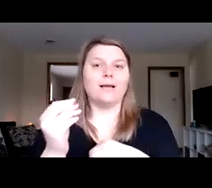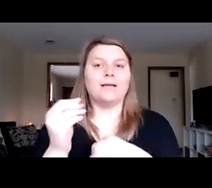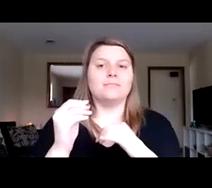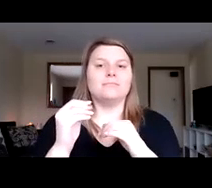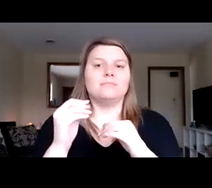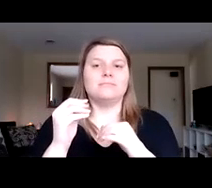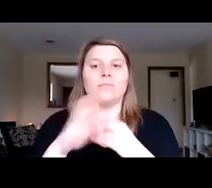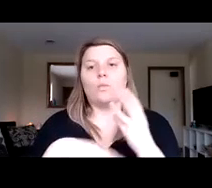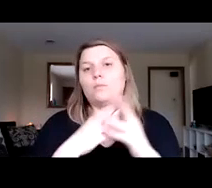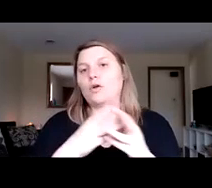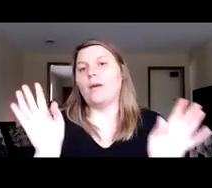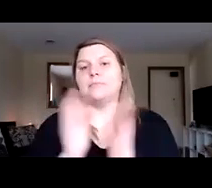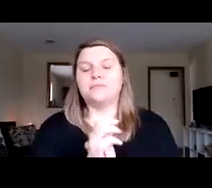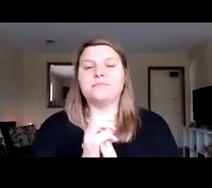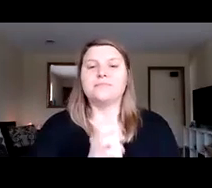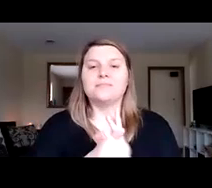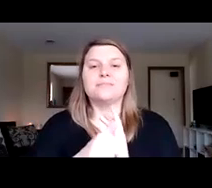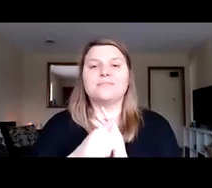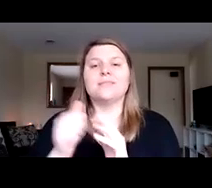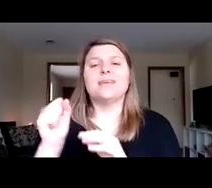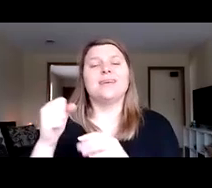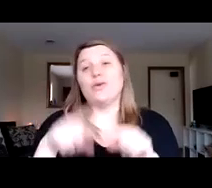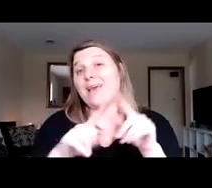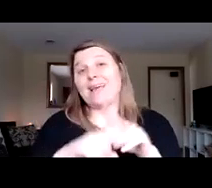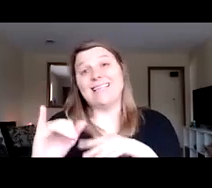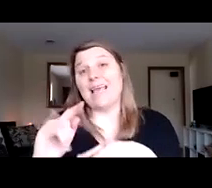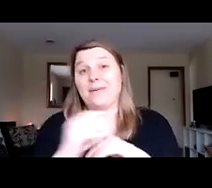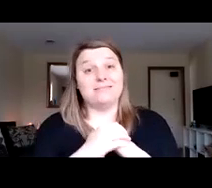globe. Yeah, you can't escape it if you try.